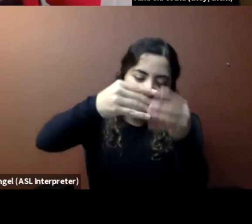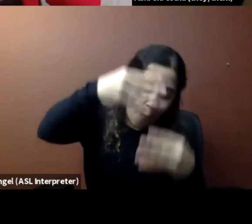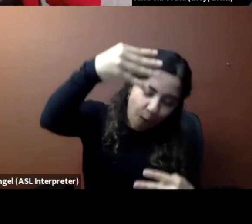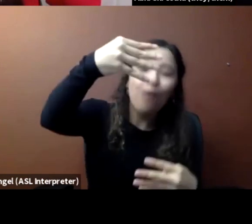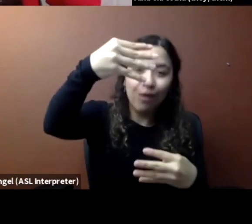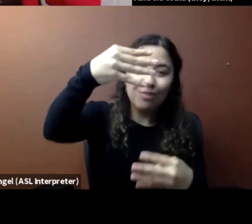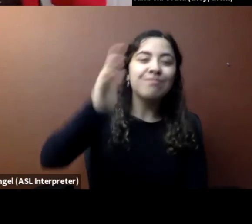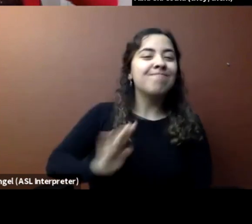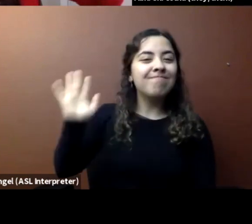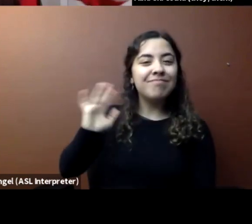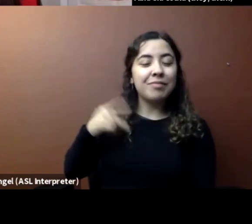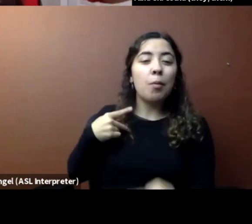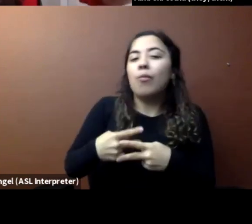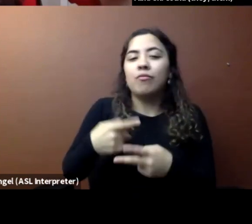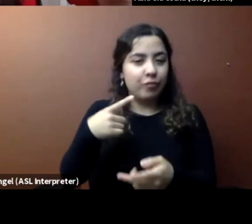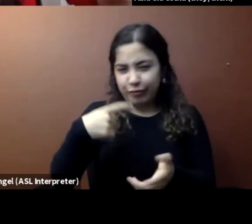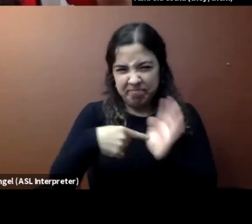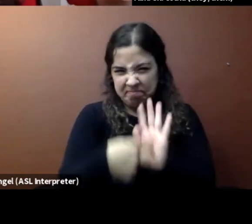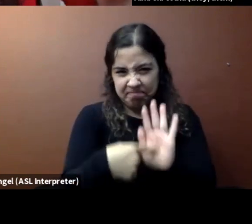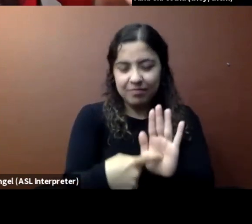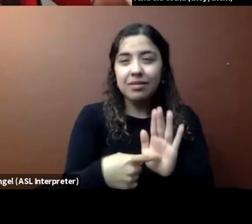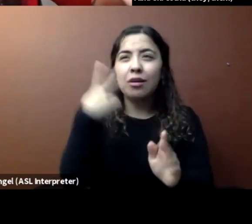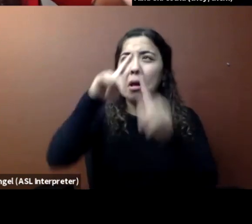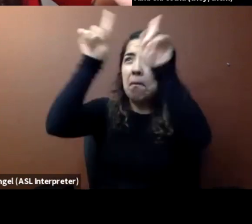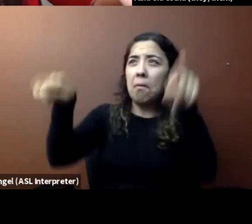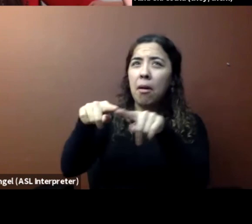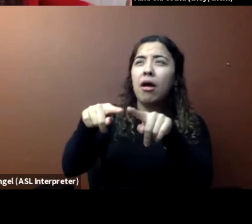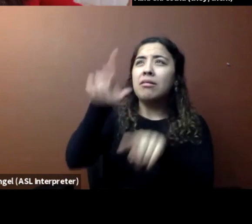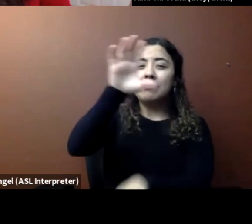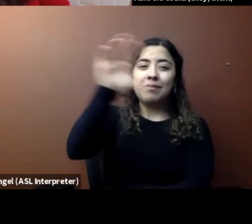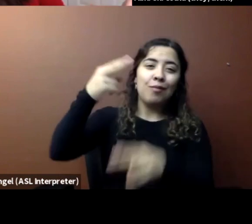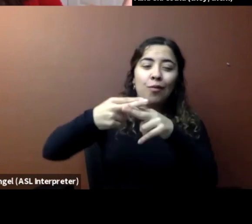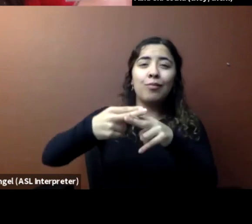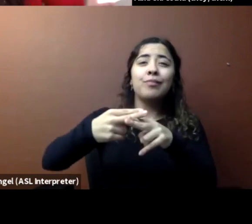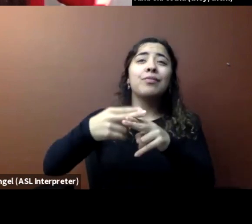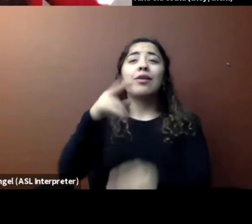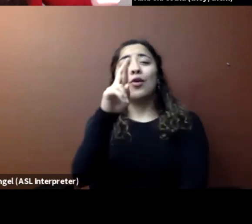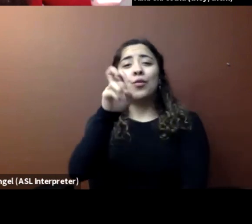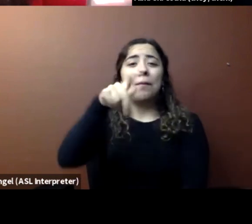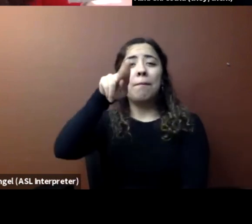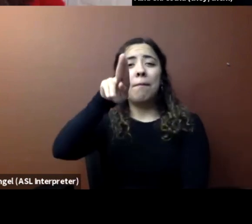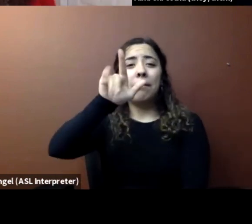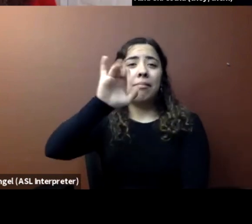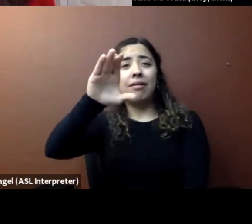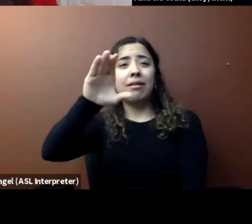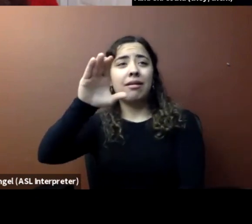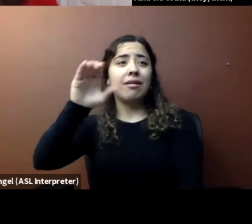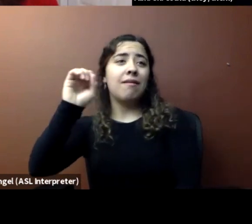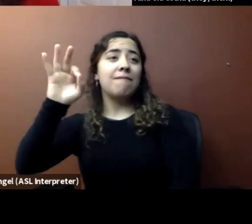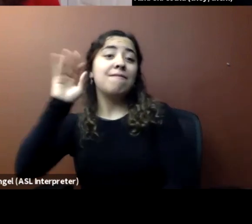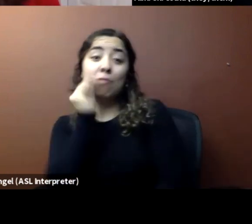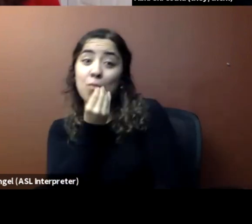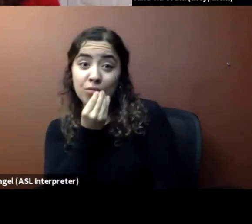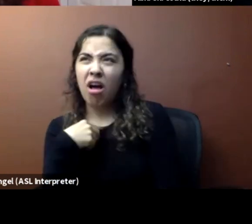instance, a sign somewhere and it was just like a company and it was called the Republic of Flowers. And I was like, how stunning is that?